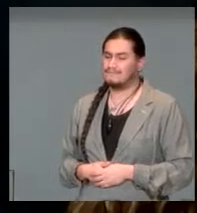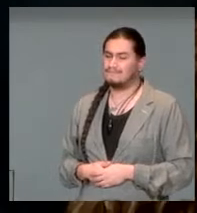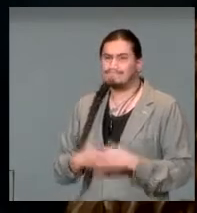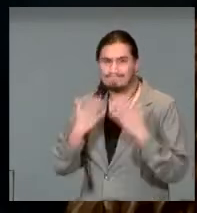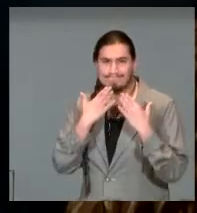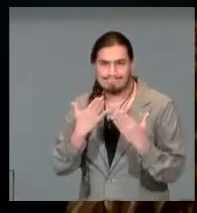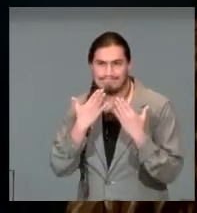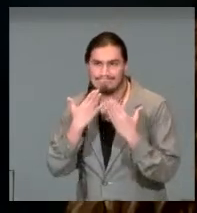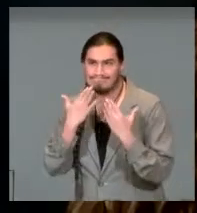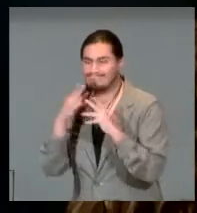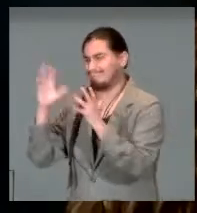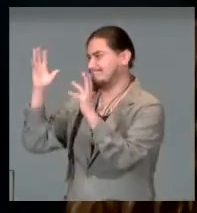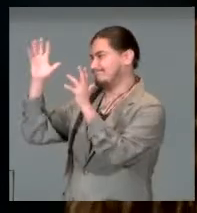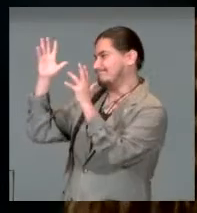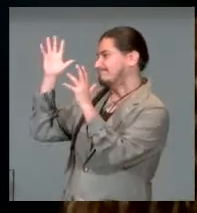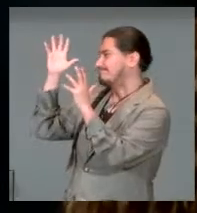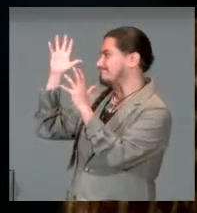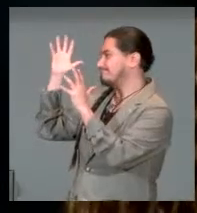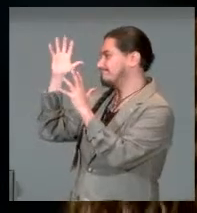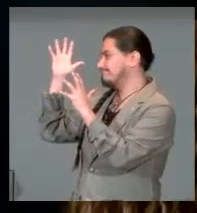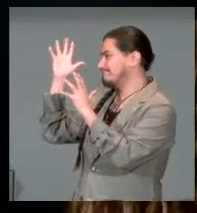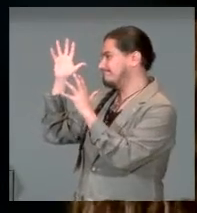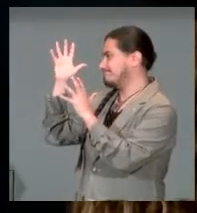Thank you. Oh,